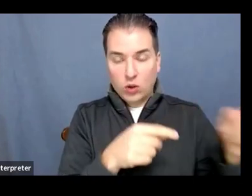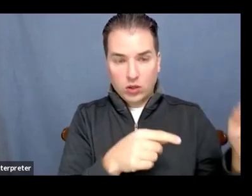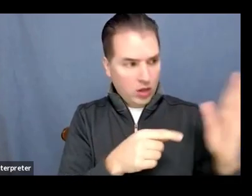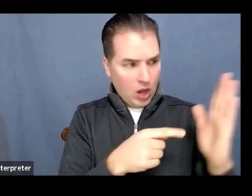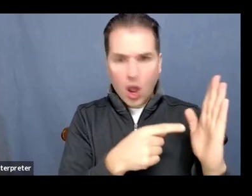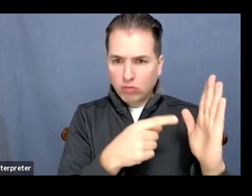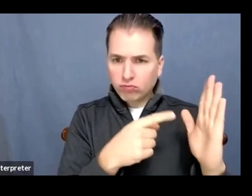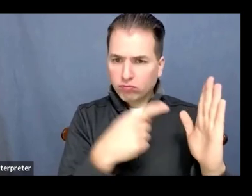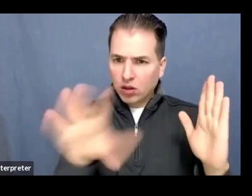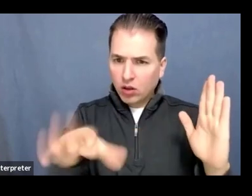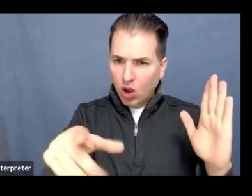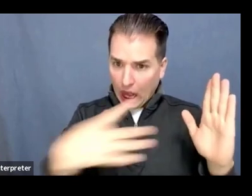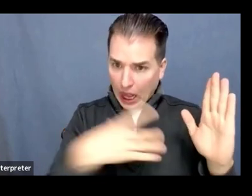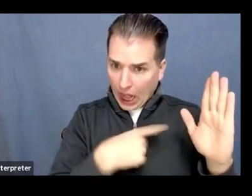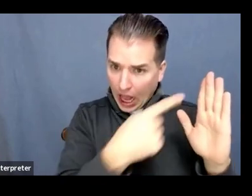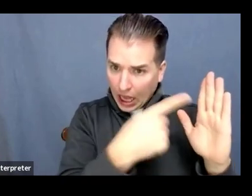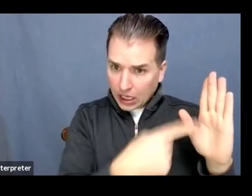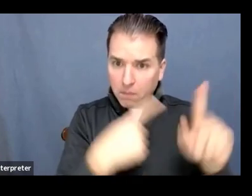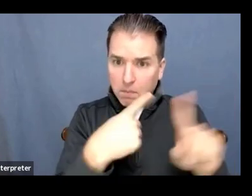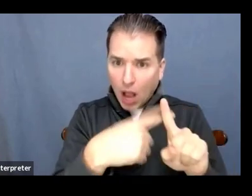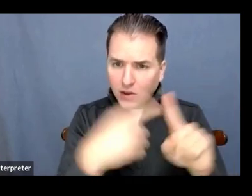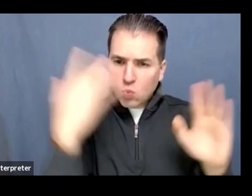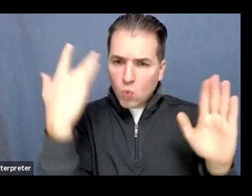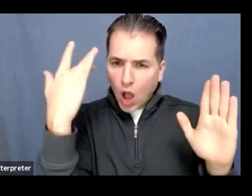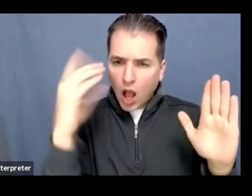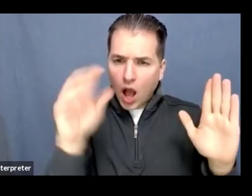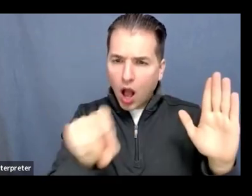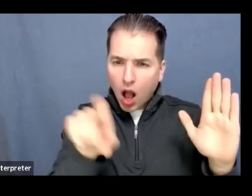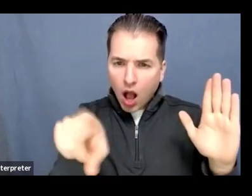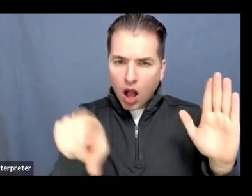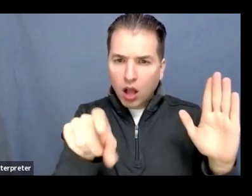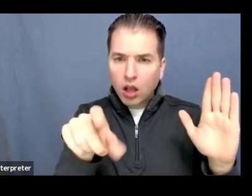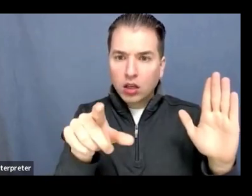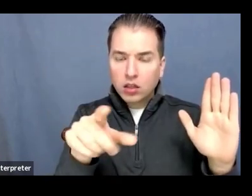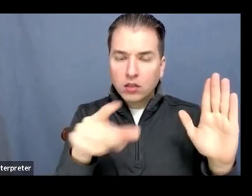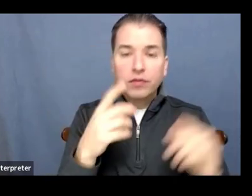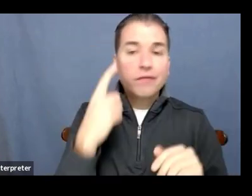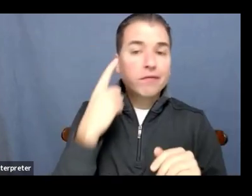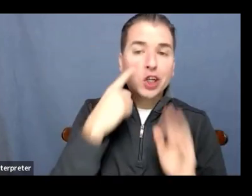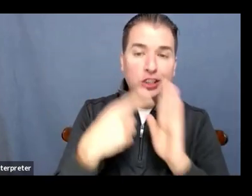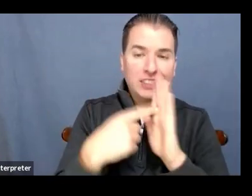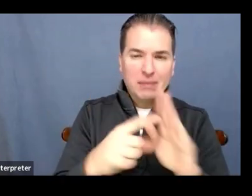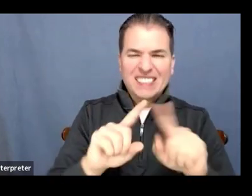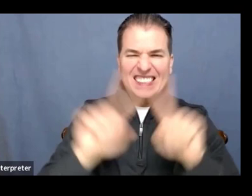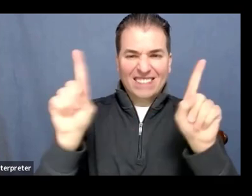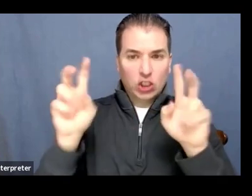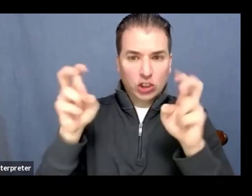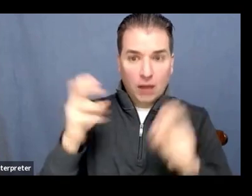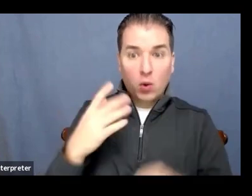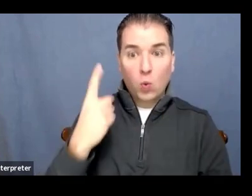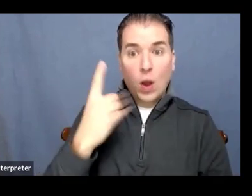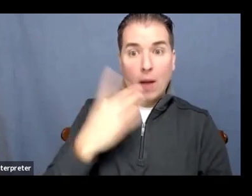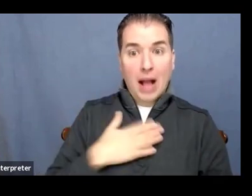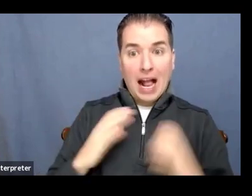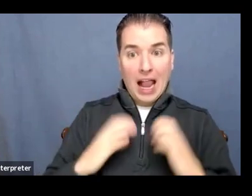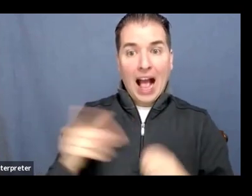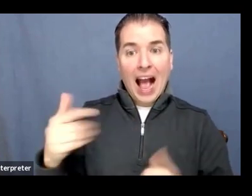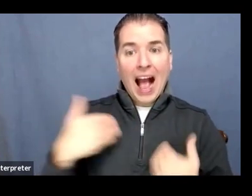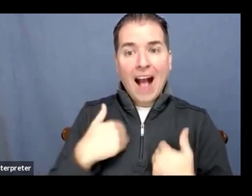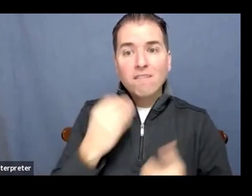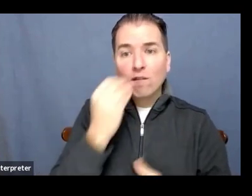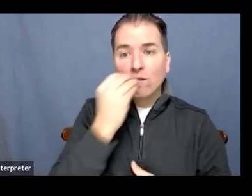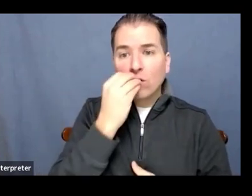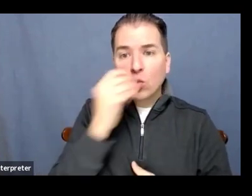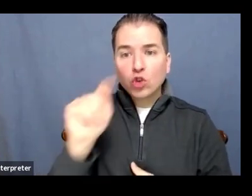their response. I had a client who is in the food truck business, was opening up a food truck business, and she actually took her survey, this